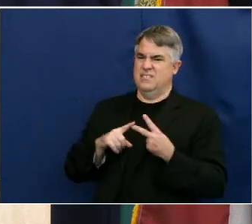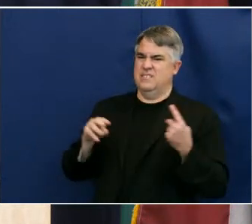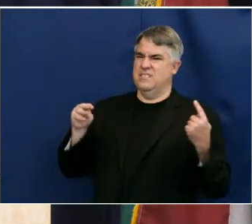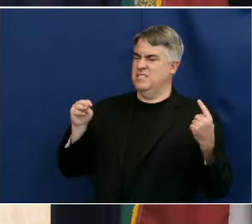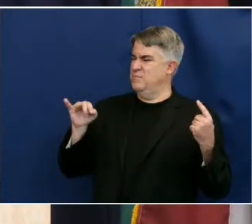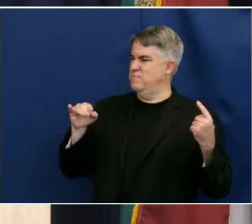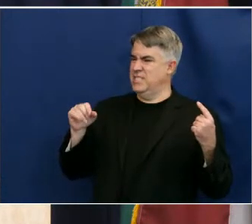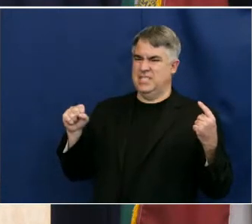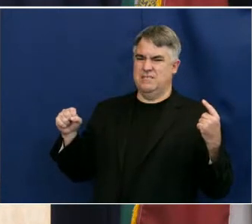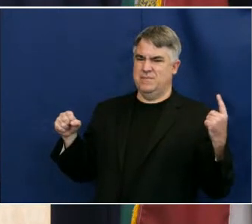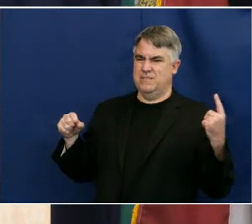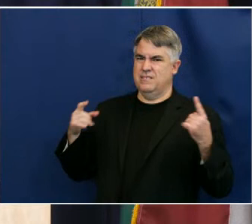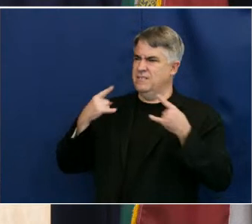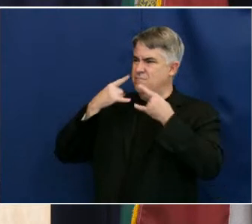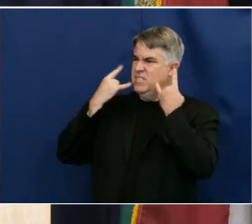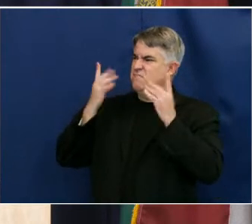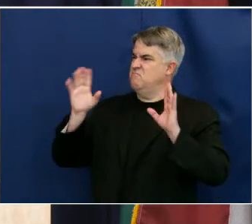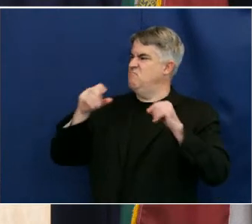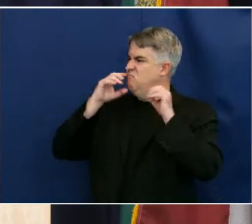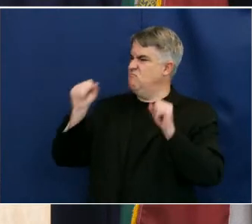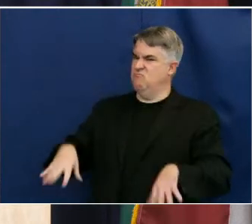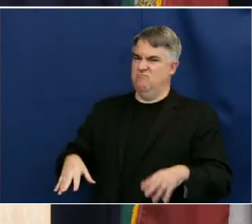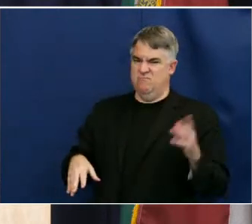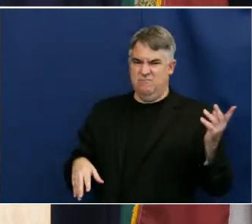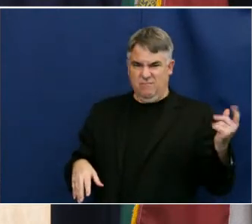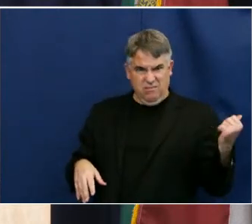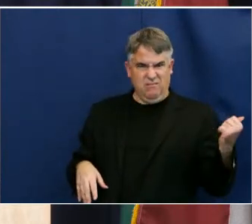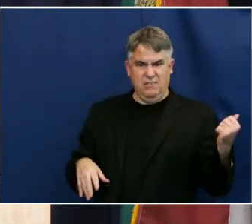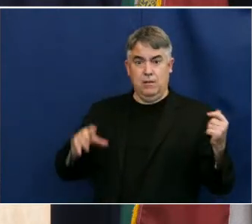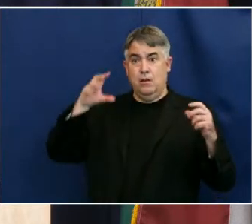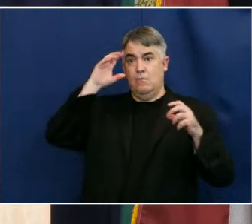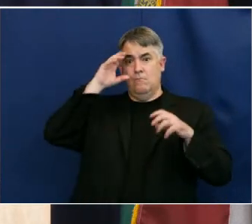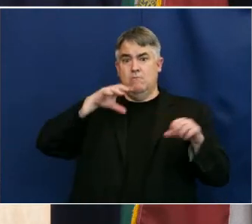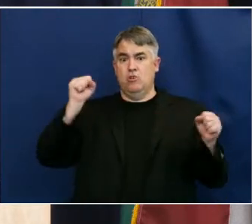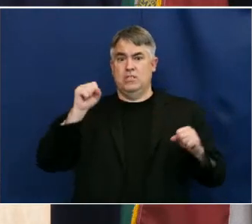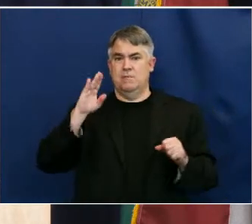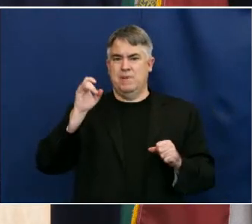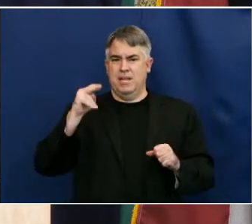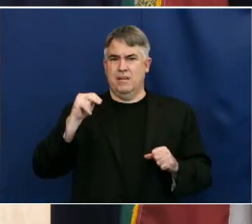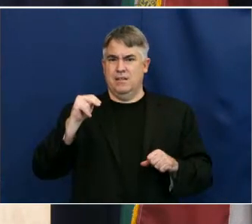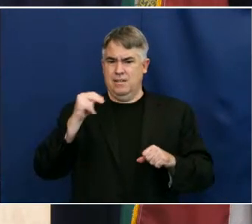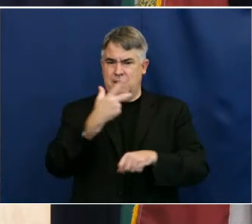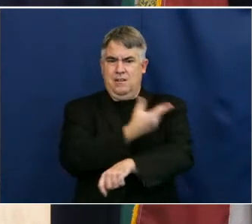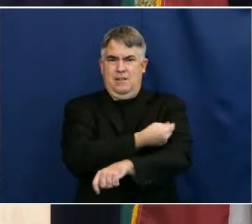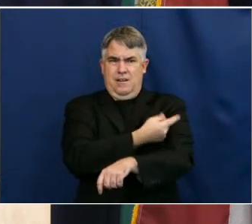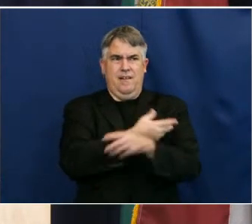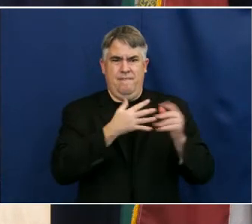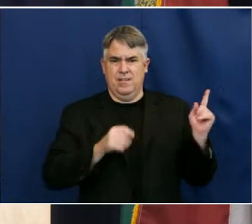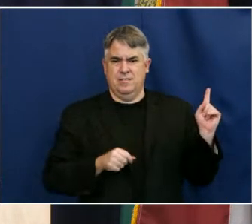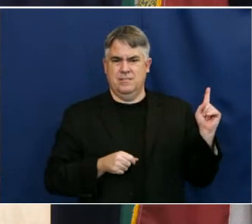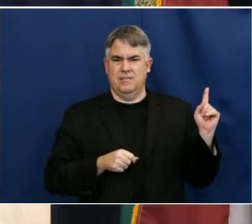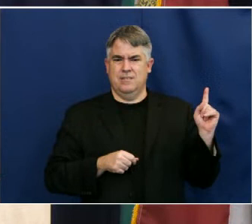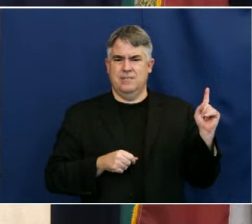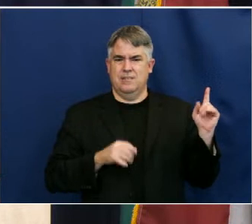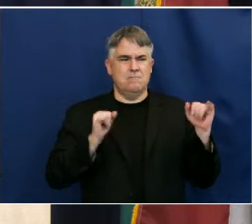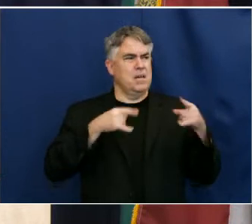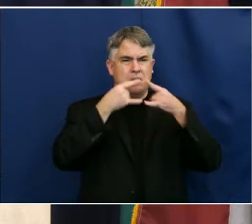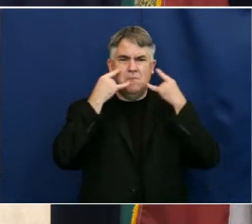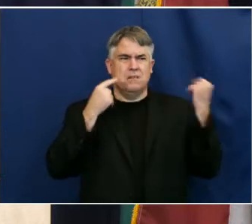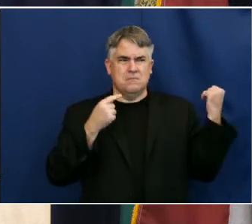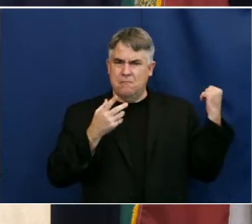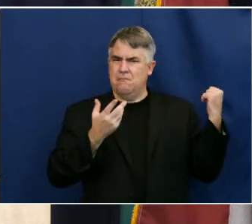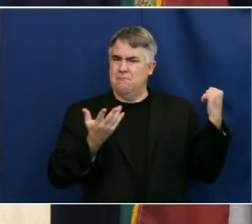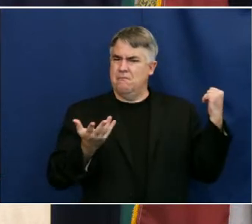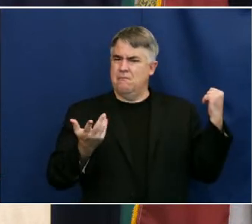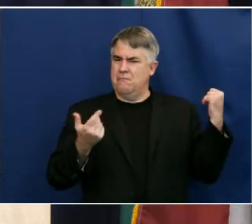been vaccinated but still wears a mask. Once San Diegans get vaccinated, do they need to continue wearing masks? Yeah, we'll have Dr. Wooten address the medical